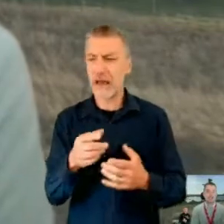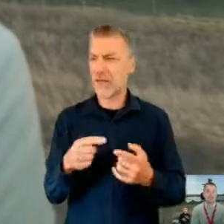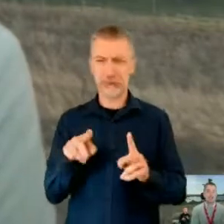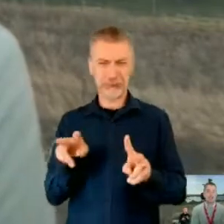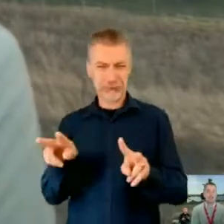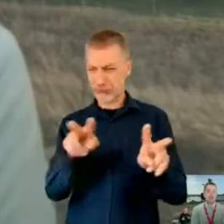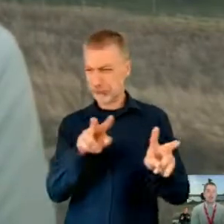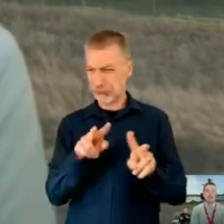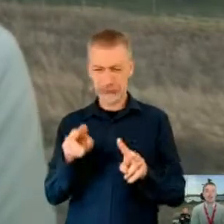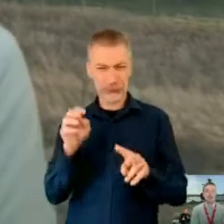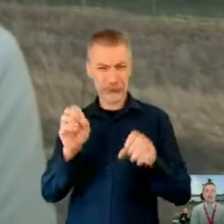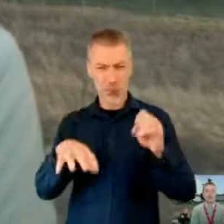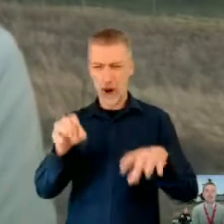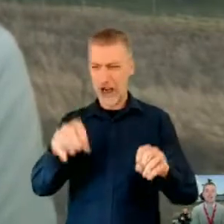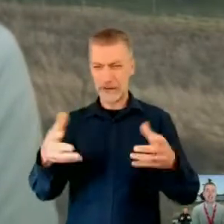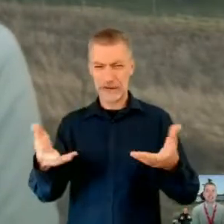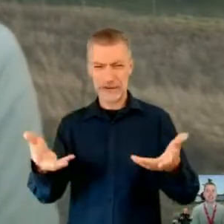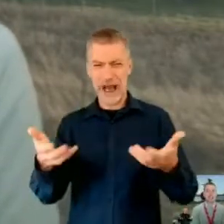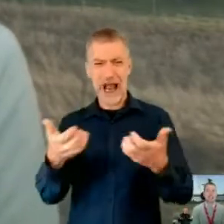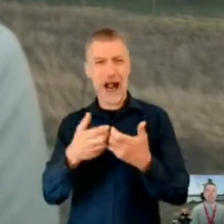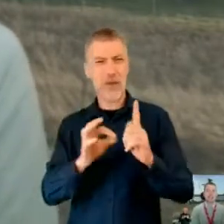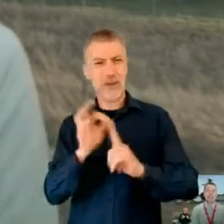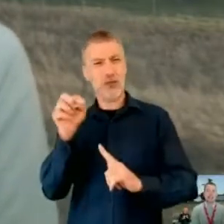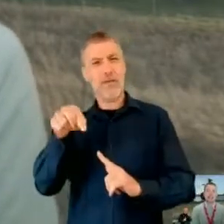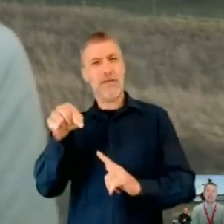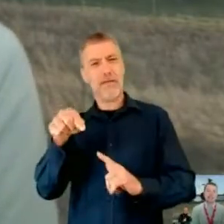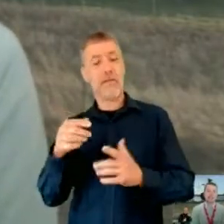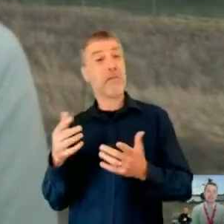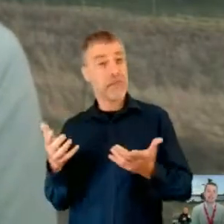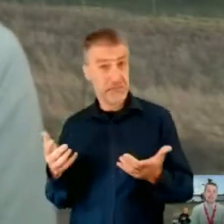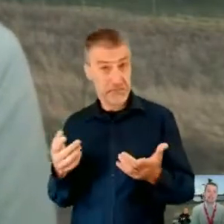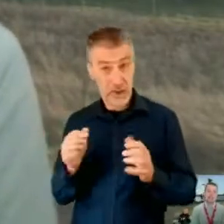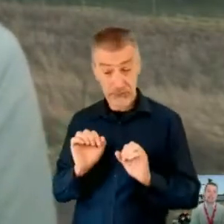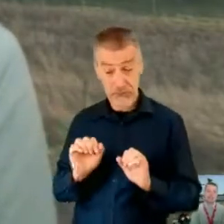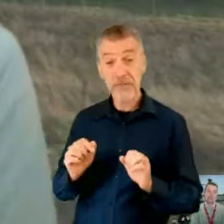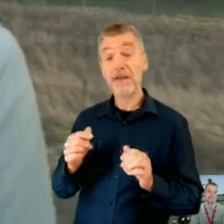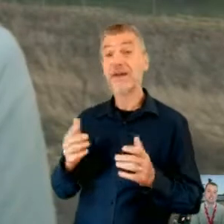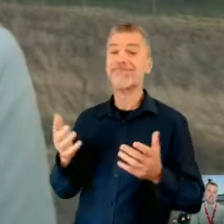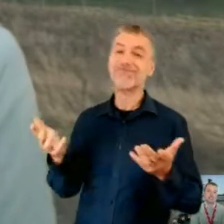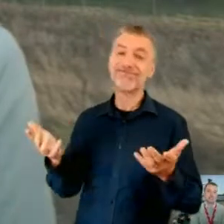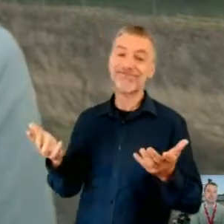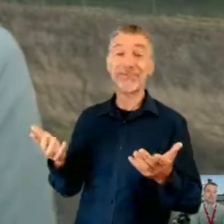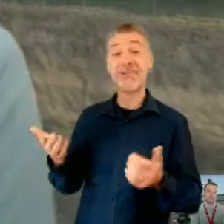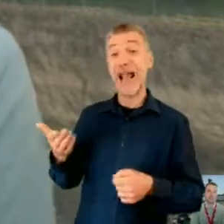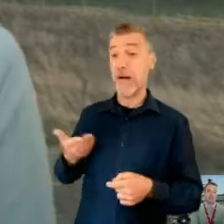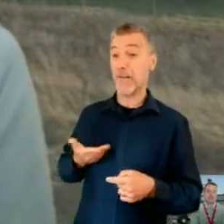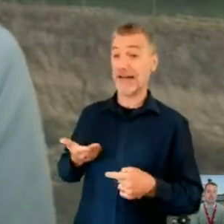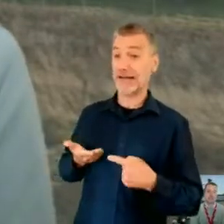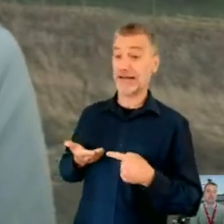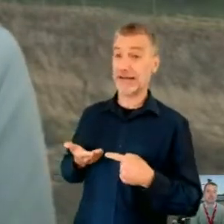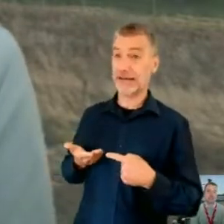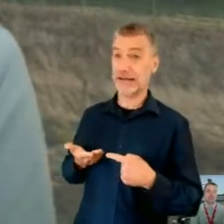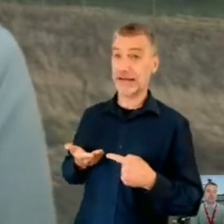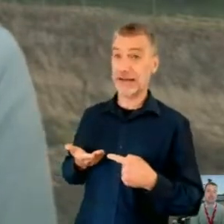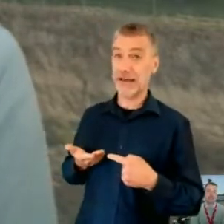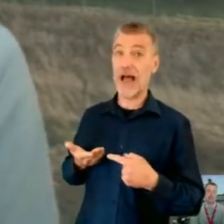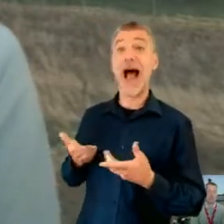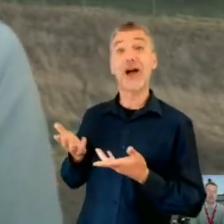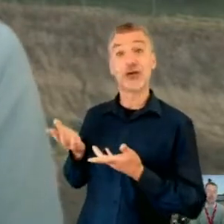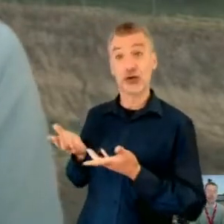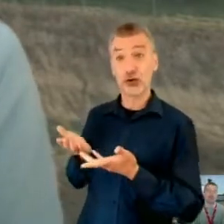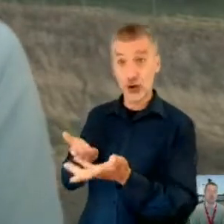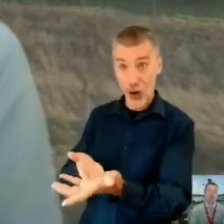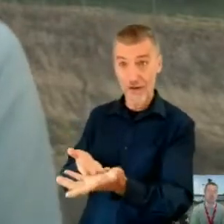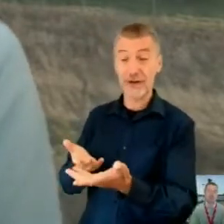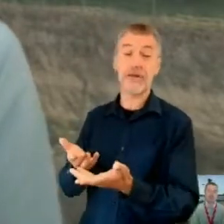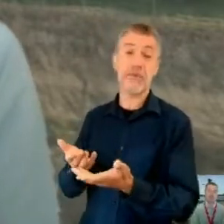And when you get into a role like this, it's a balance, because obviously a business is here to serve its customers and make money.